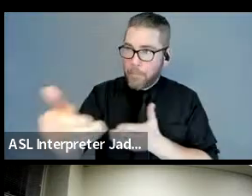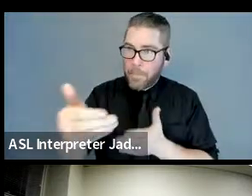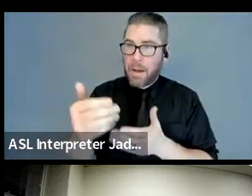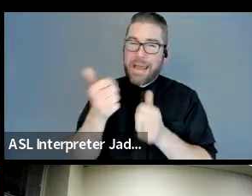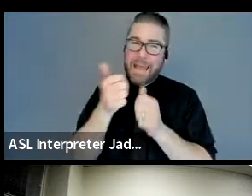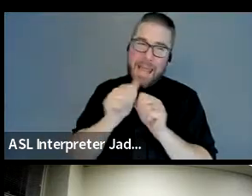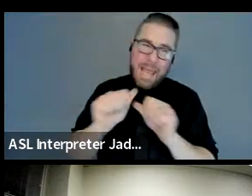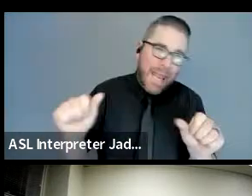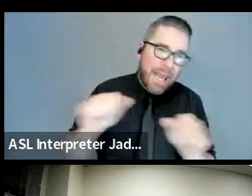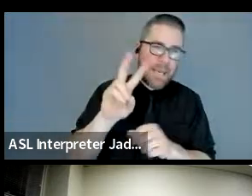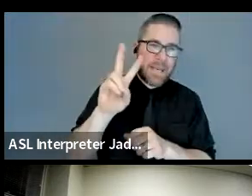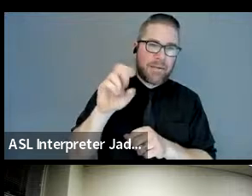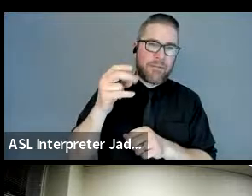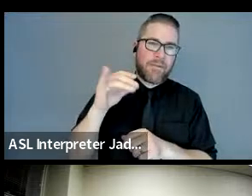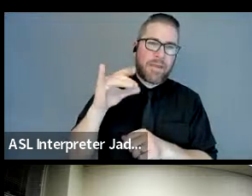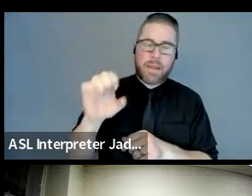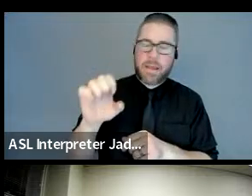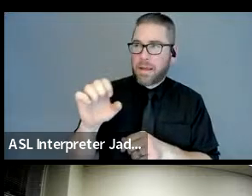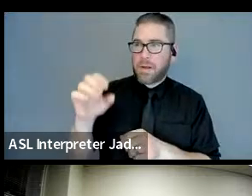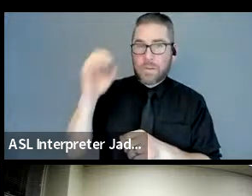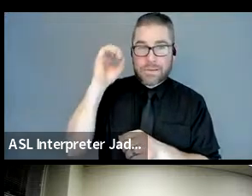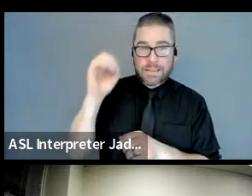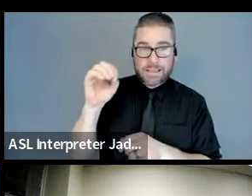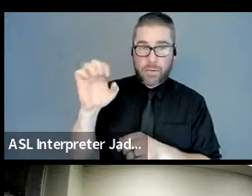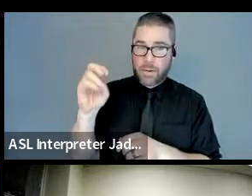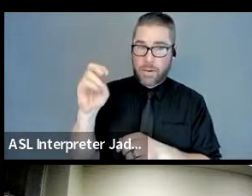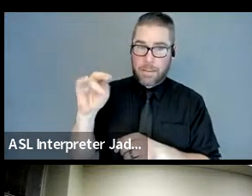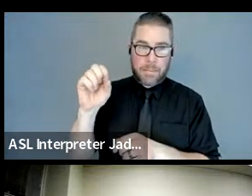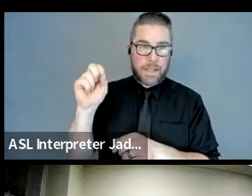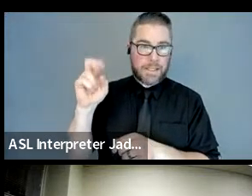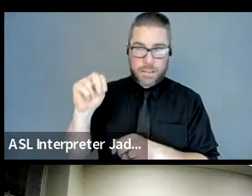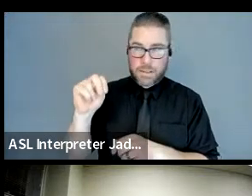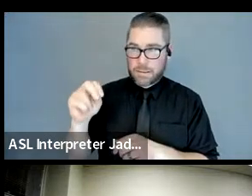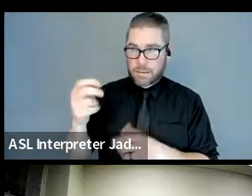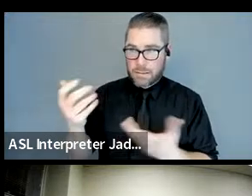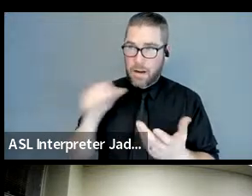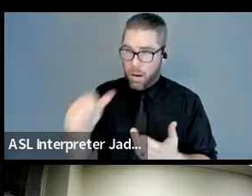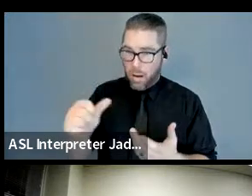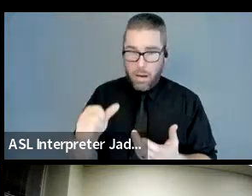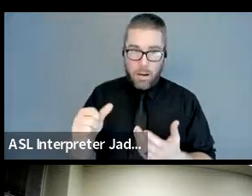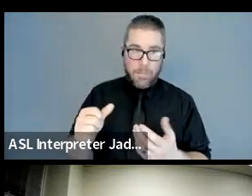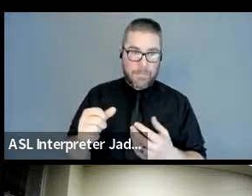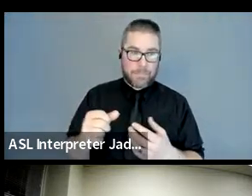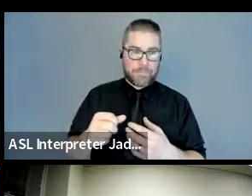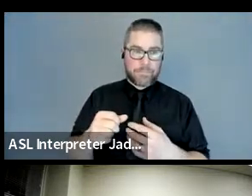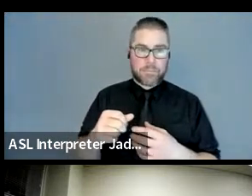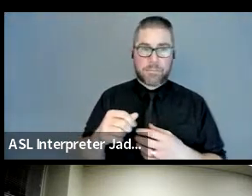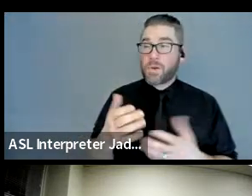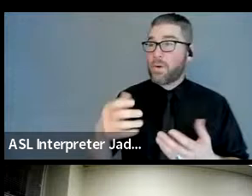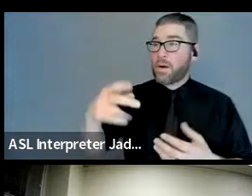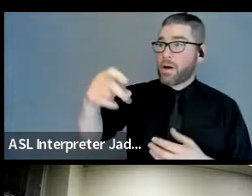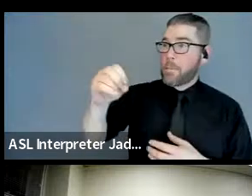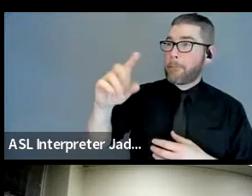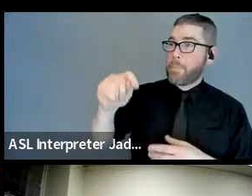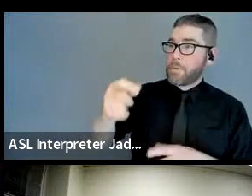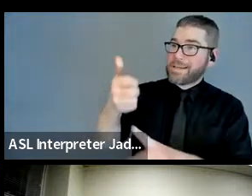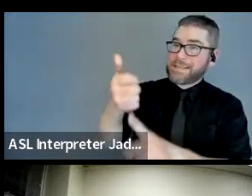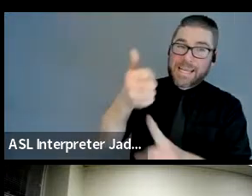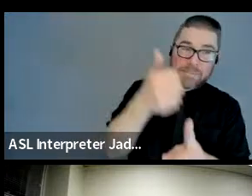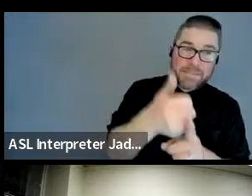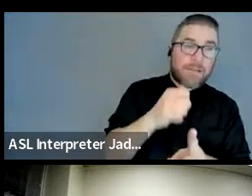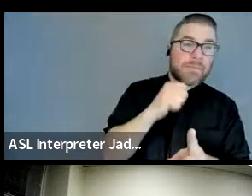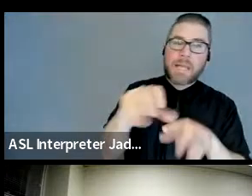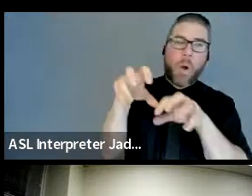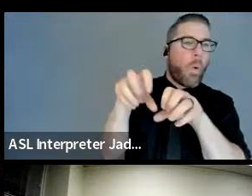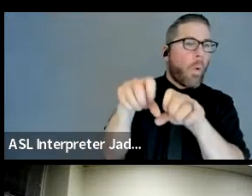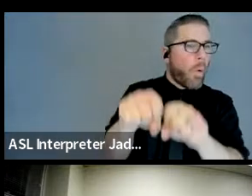just for your awareness, the port doesn't own any of the Class 8 trucks. So the tenants operate and either contract with